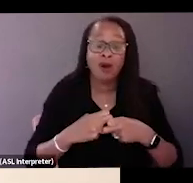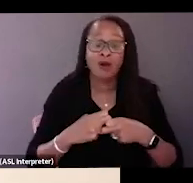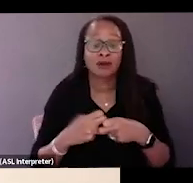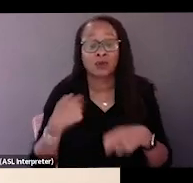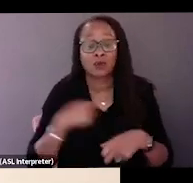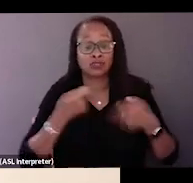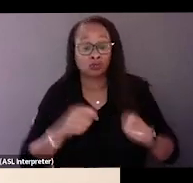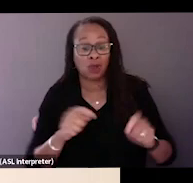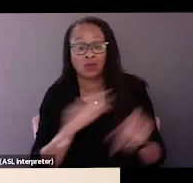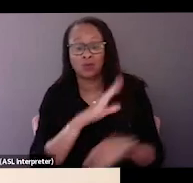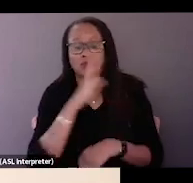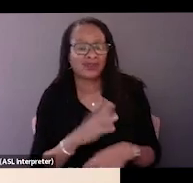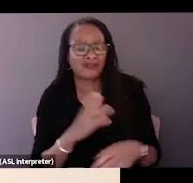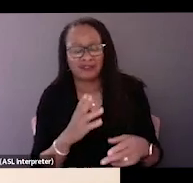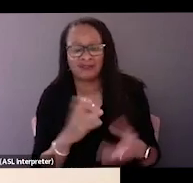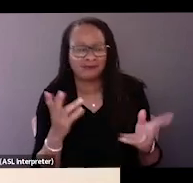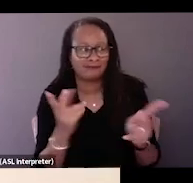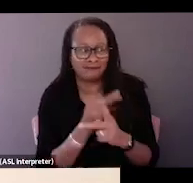vamos a lograr